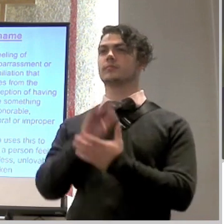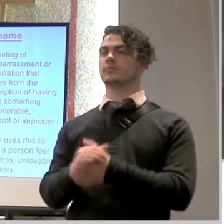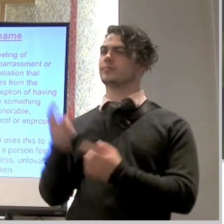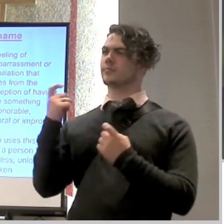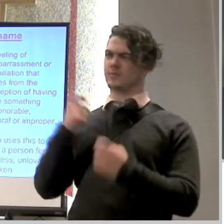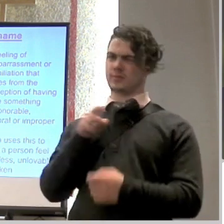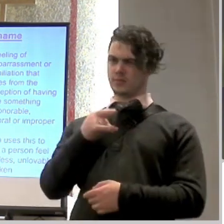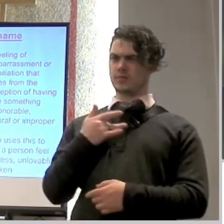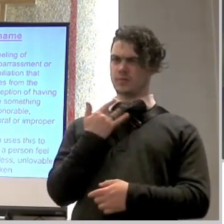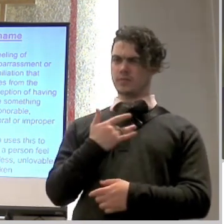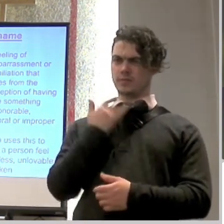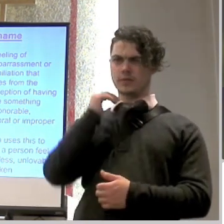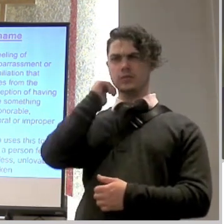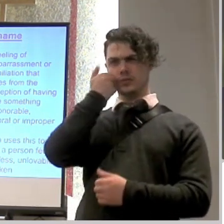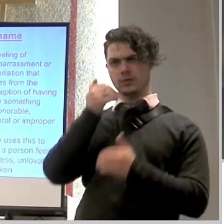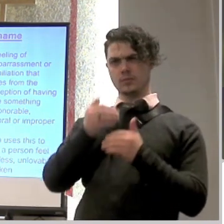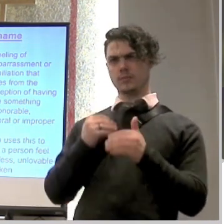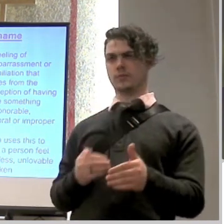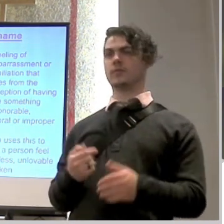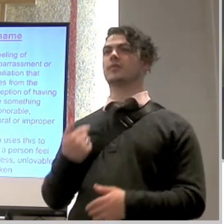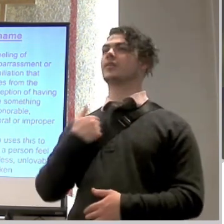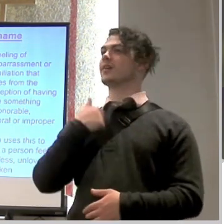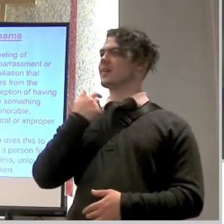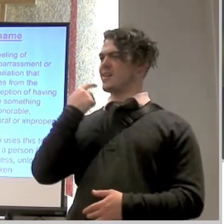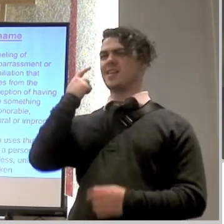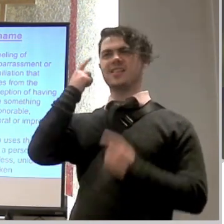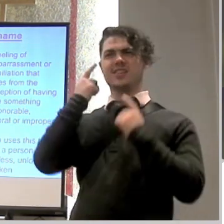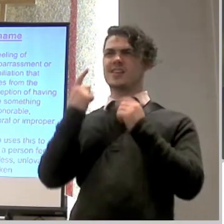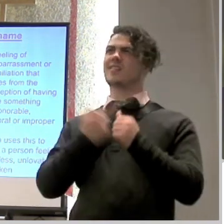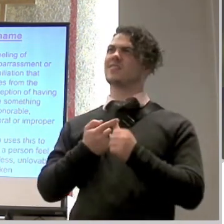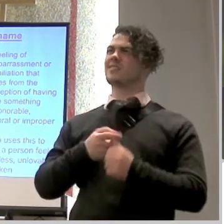like at first i was like no i've never felt that and then i was like wait a second